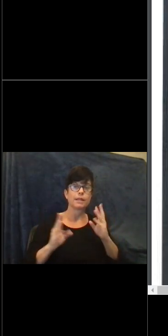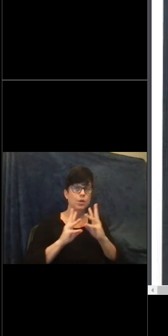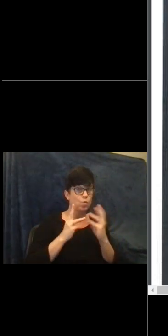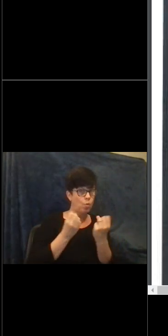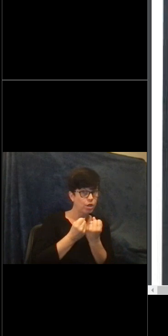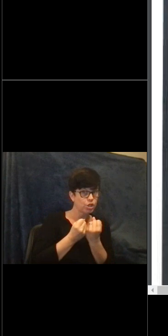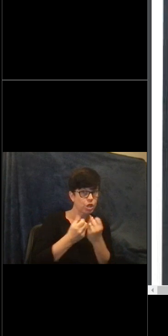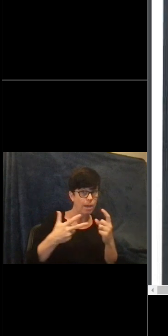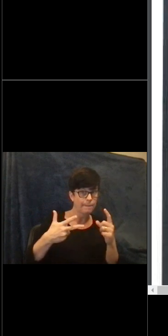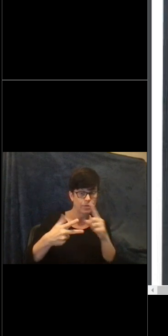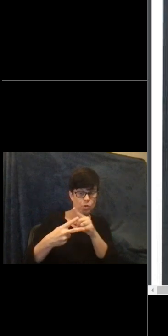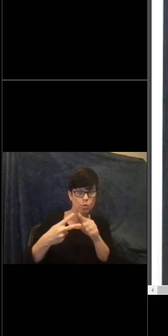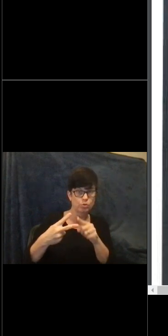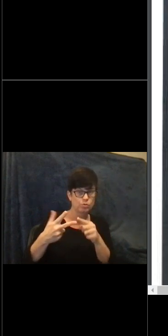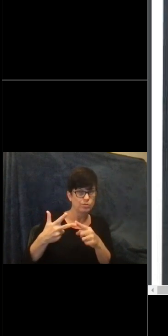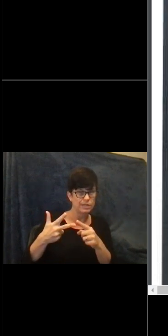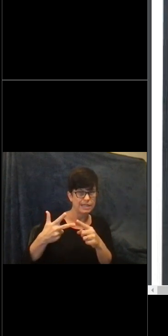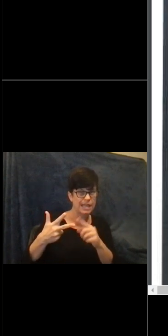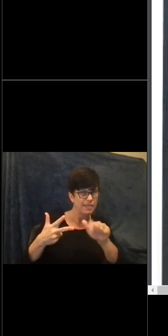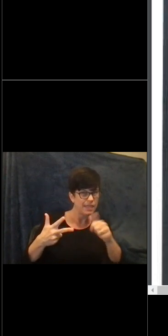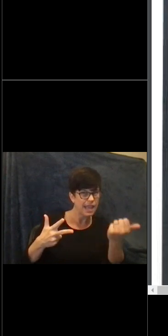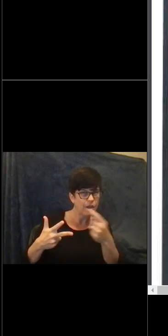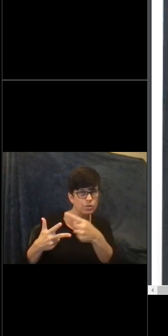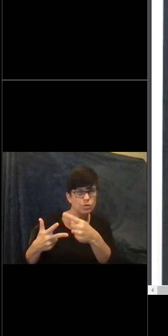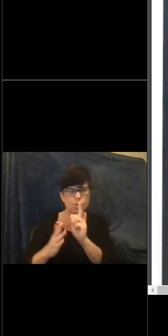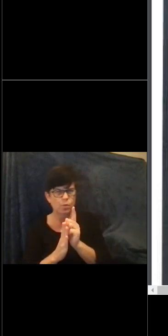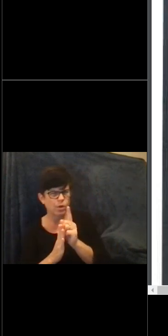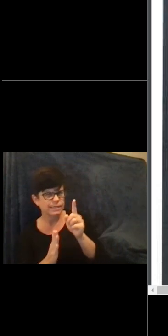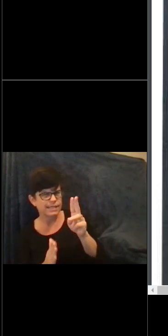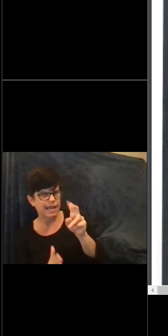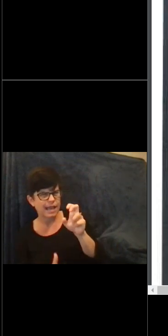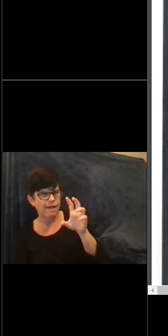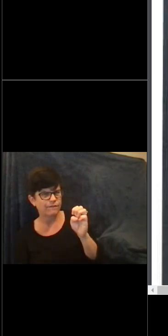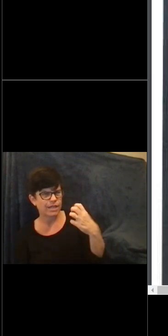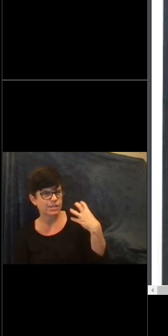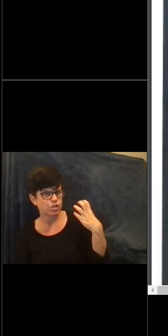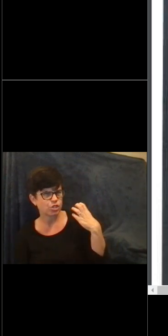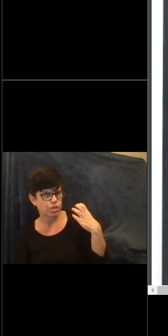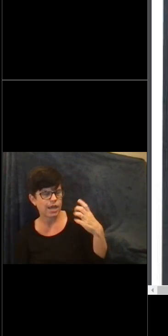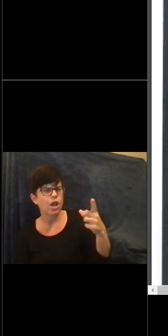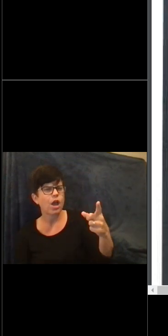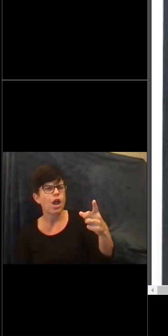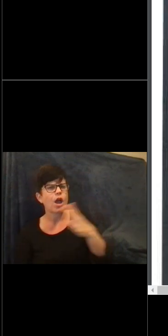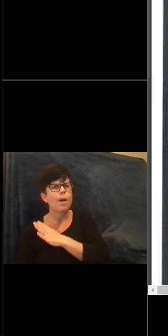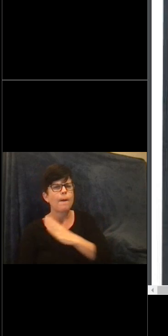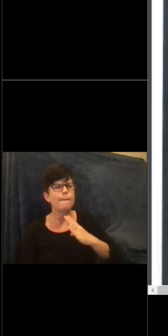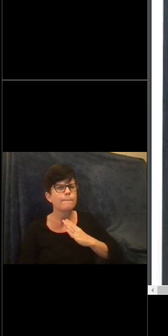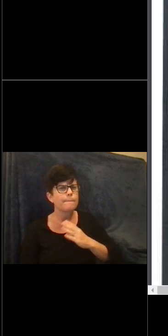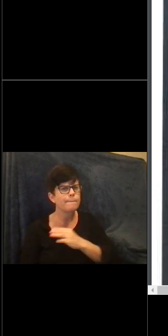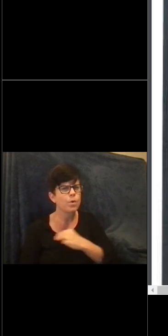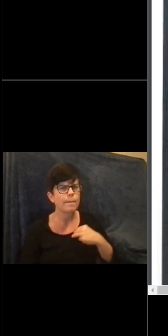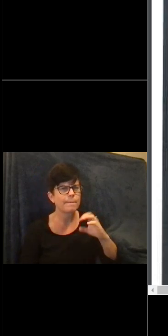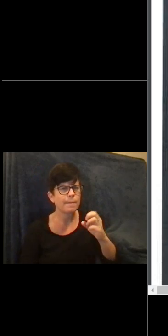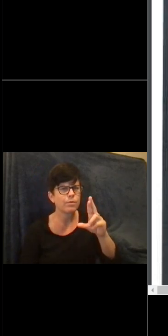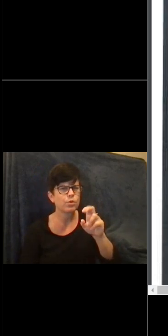at this point? One second, Vice Chair. Board Member Cruz, you've been waiting. Go